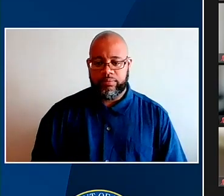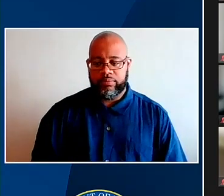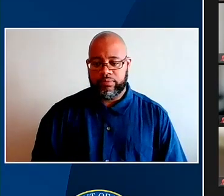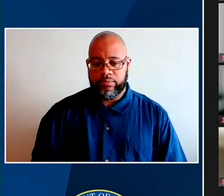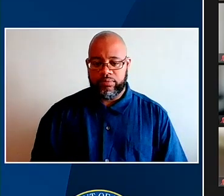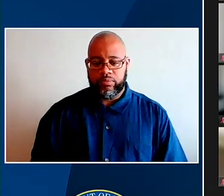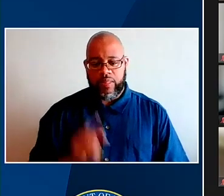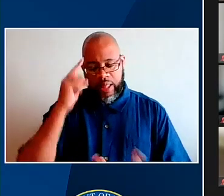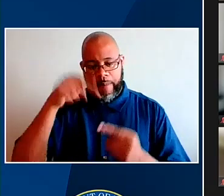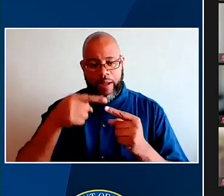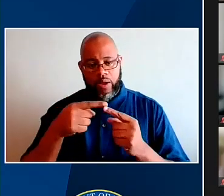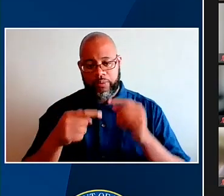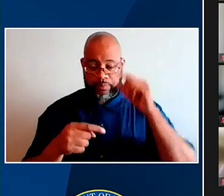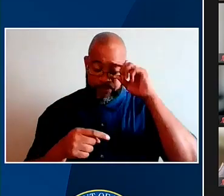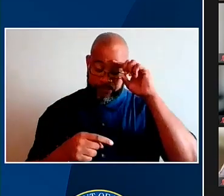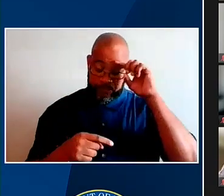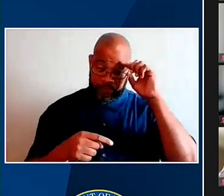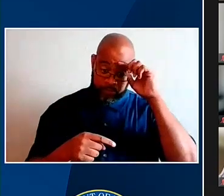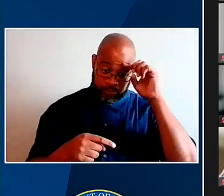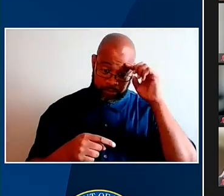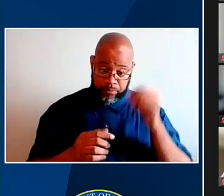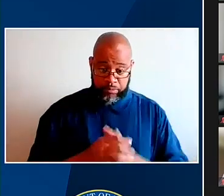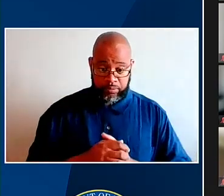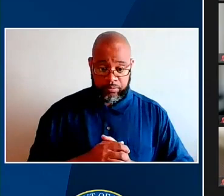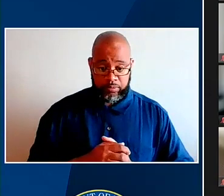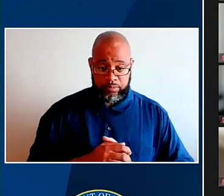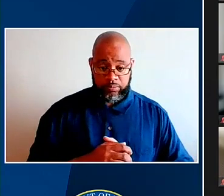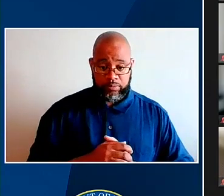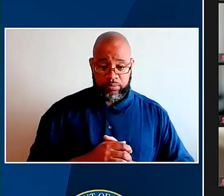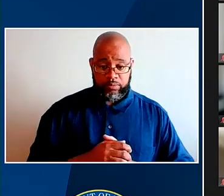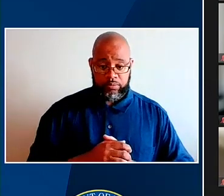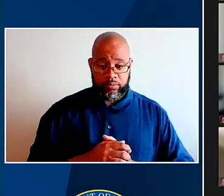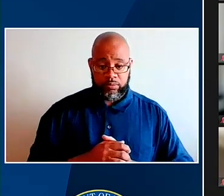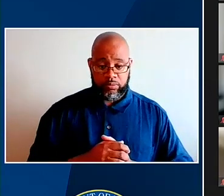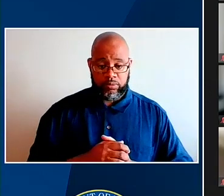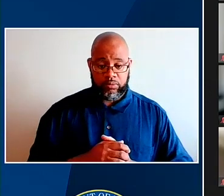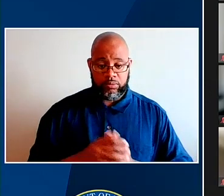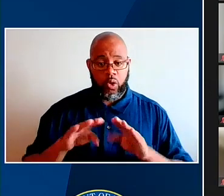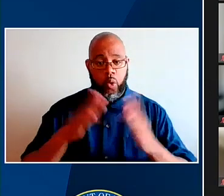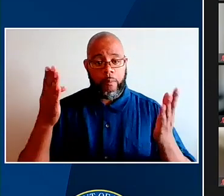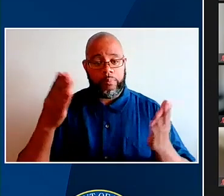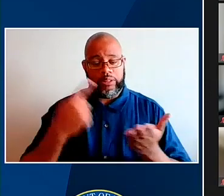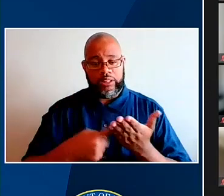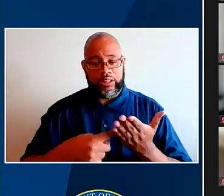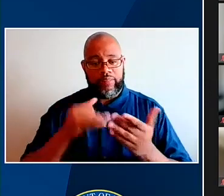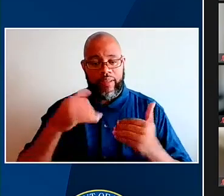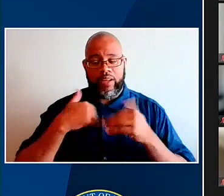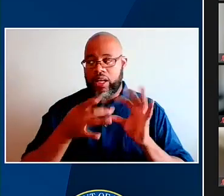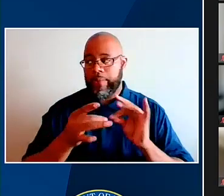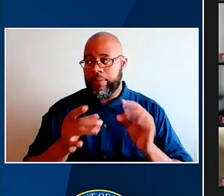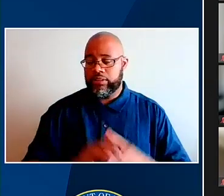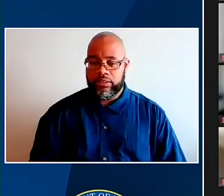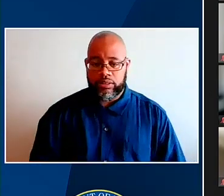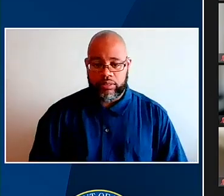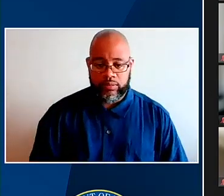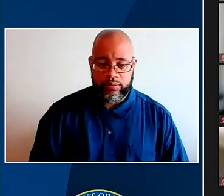about your where you are with this. But I will open the floor if anybody has any comments before we move